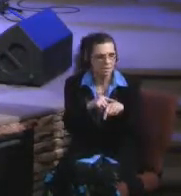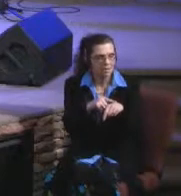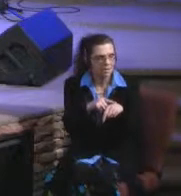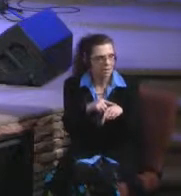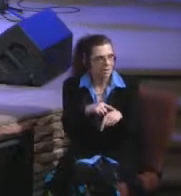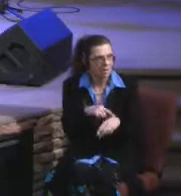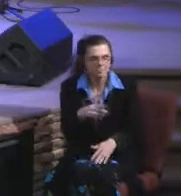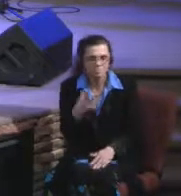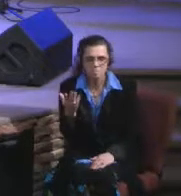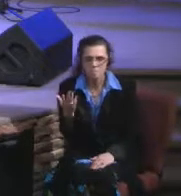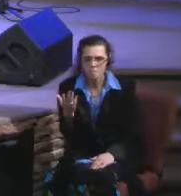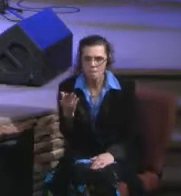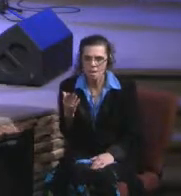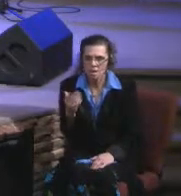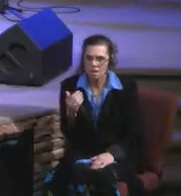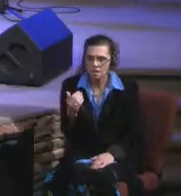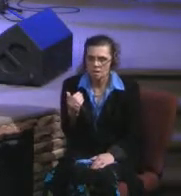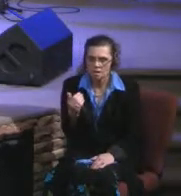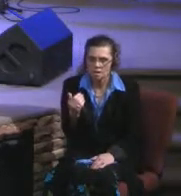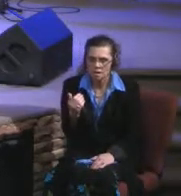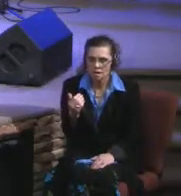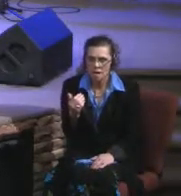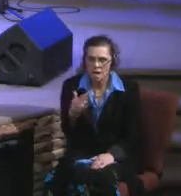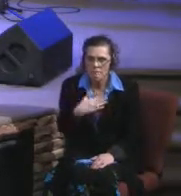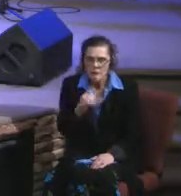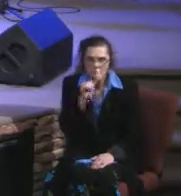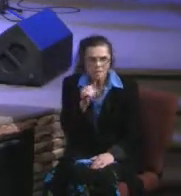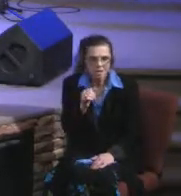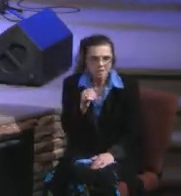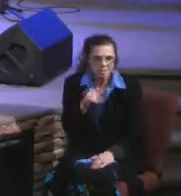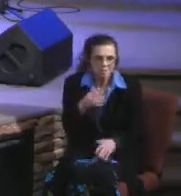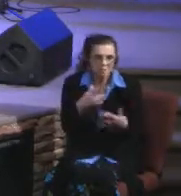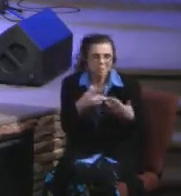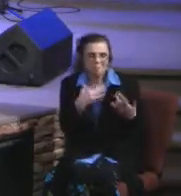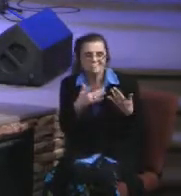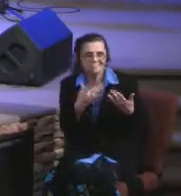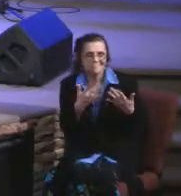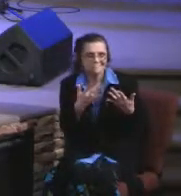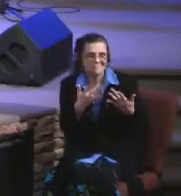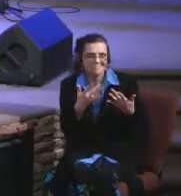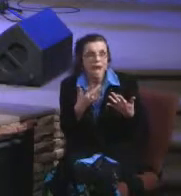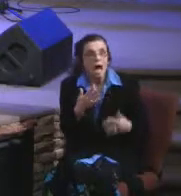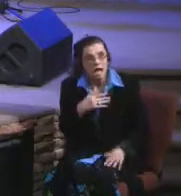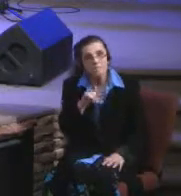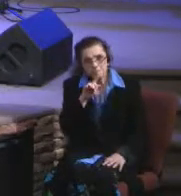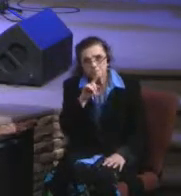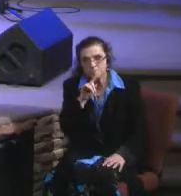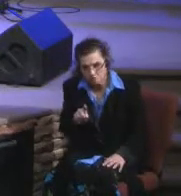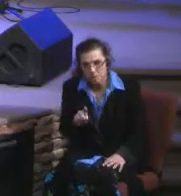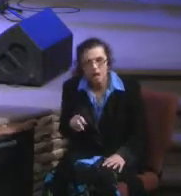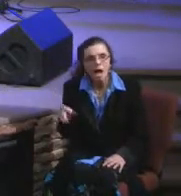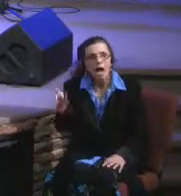frequency as being lighthearted and just having something to say. I really mean